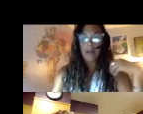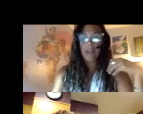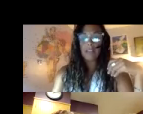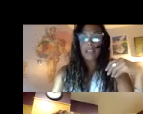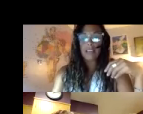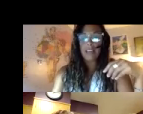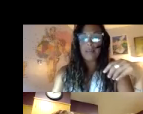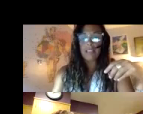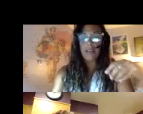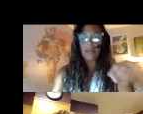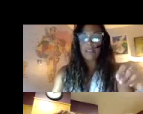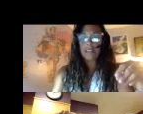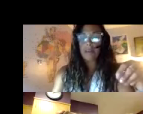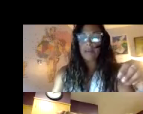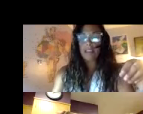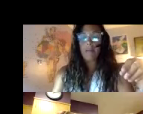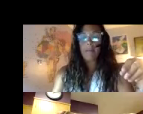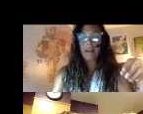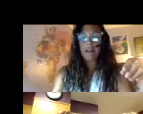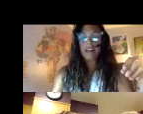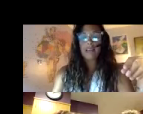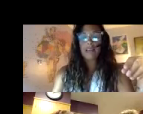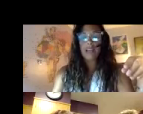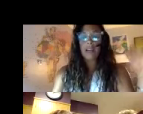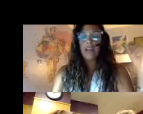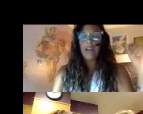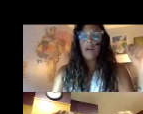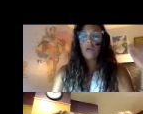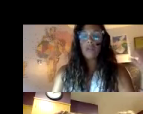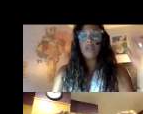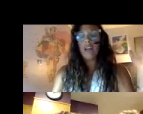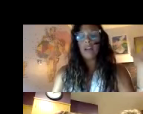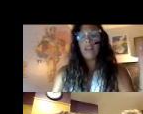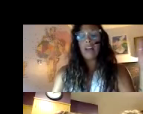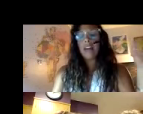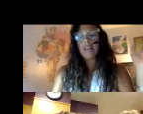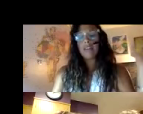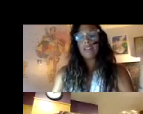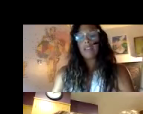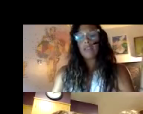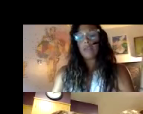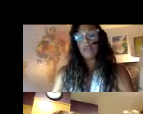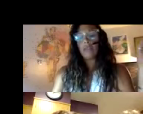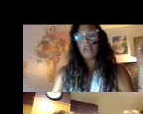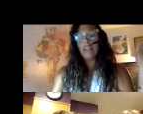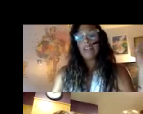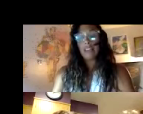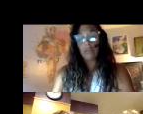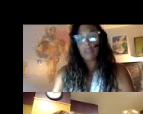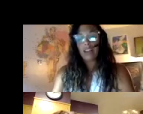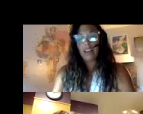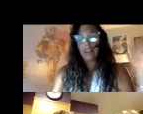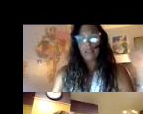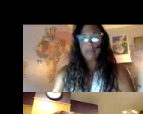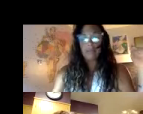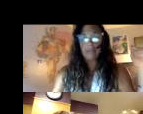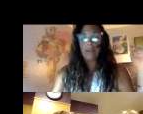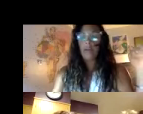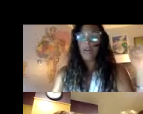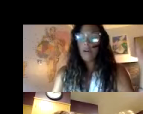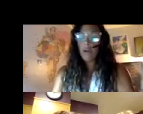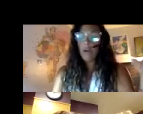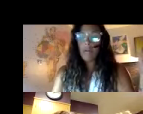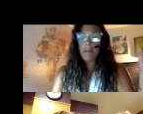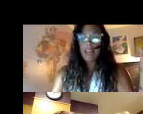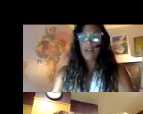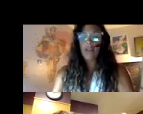So before we get any further, I just want to open it up and ask what